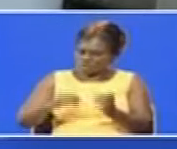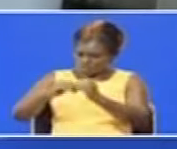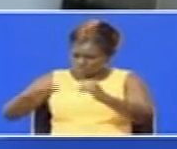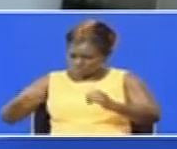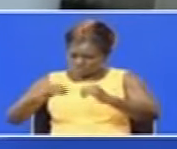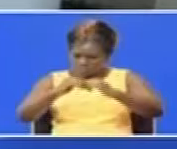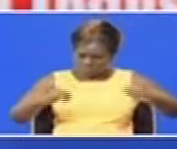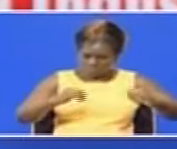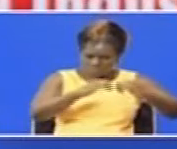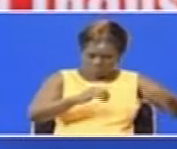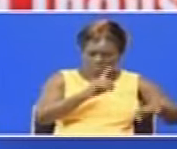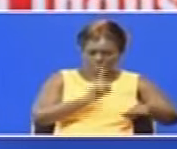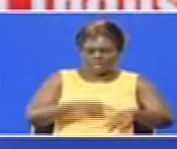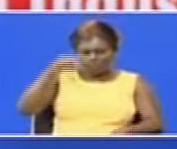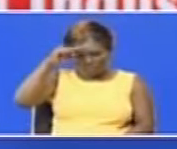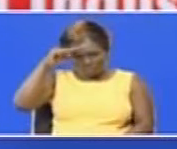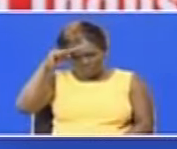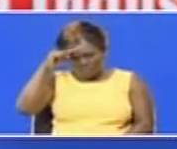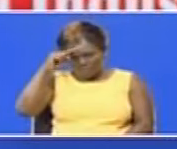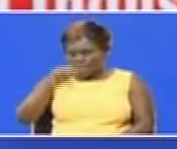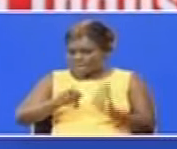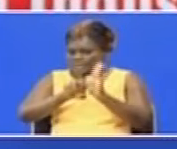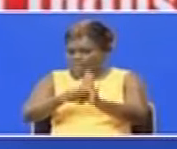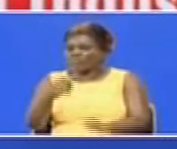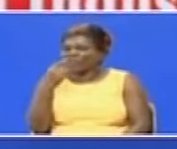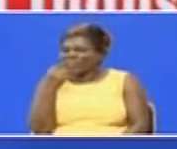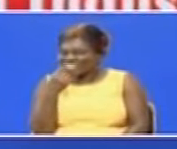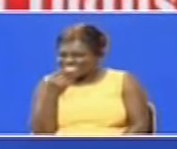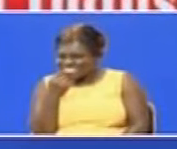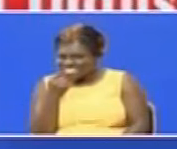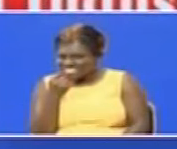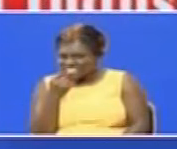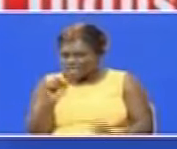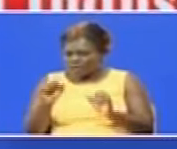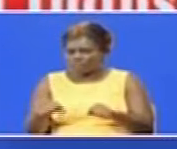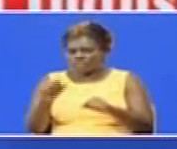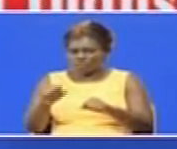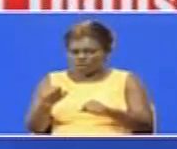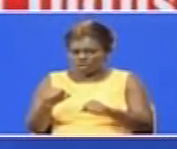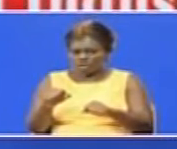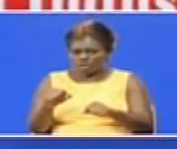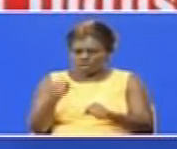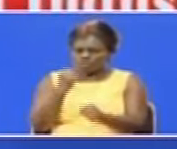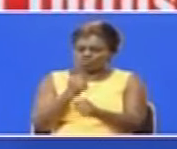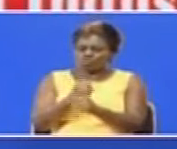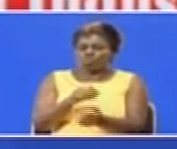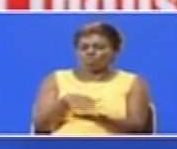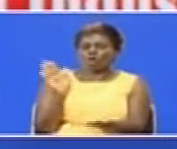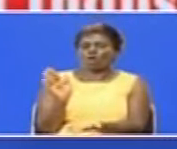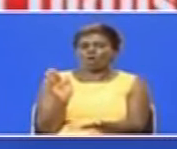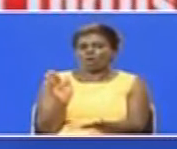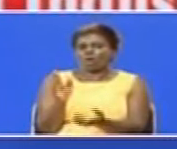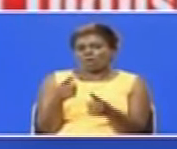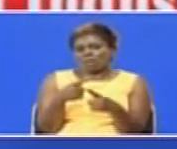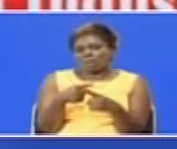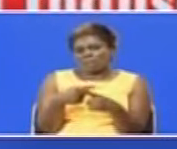be done at the source. When it's white, for example, you know, without much contamination, we can you know, do a lot with it. But